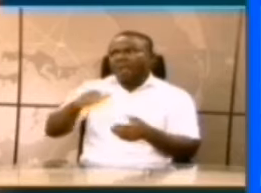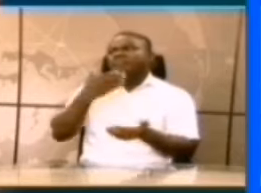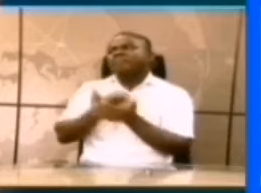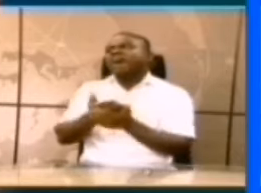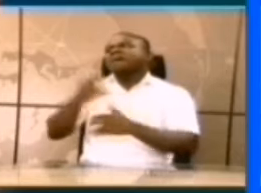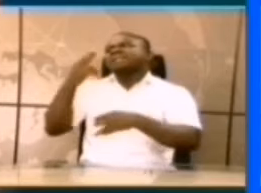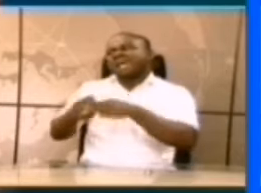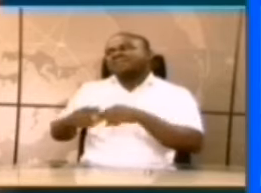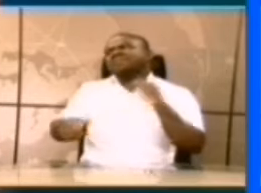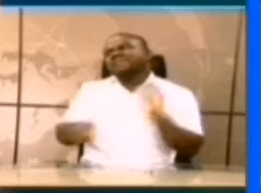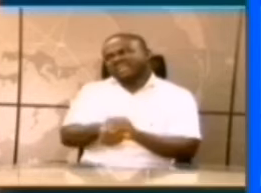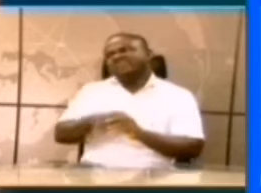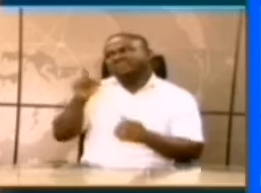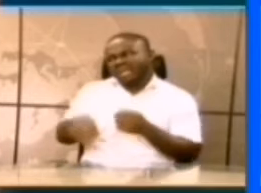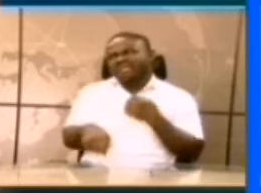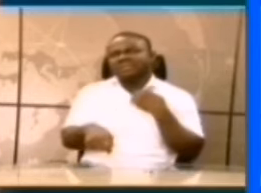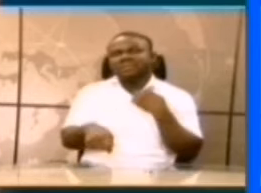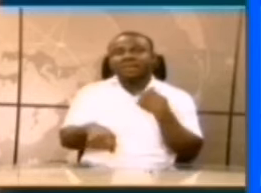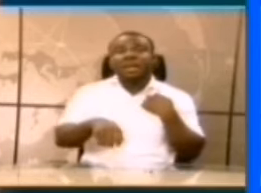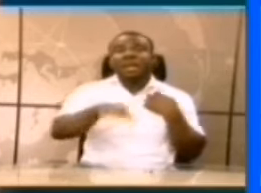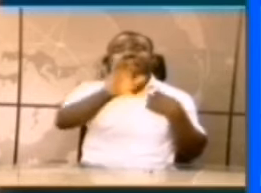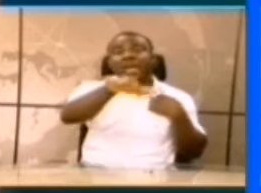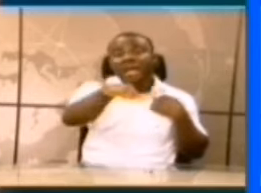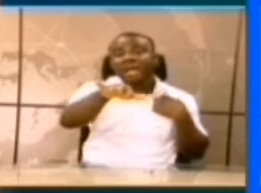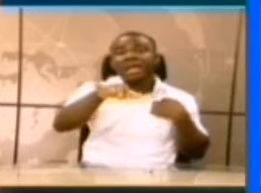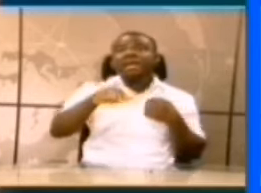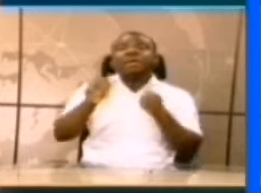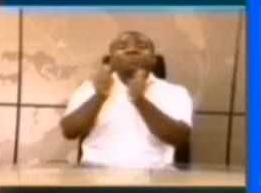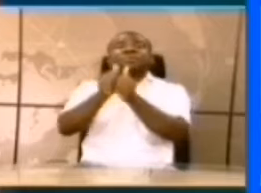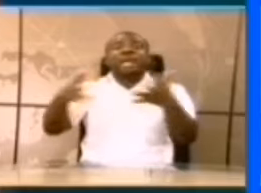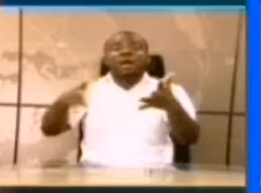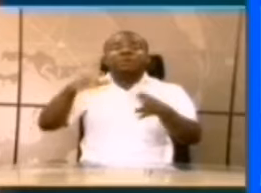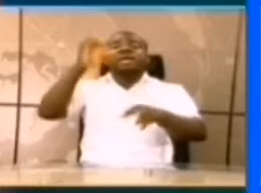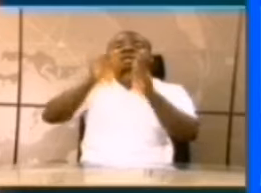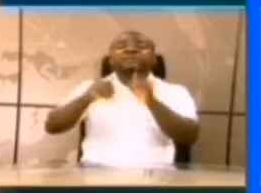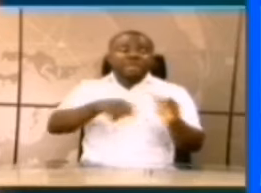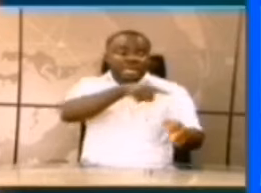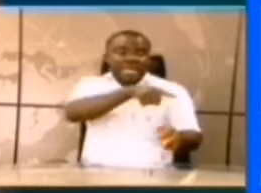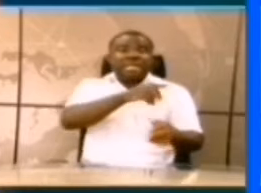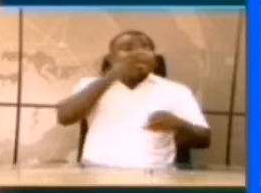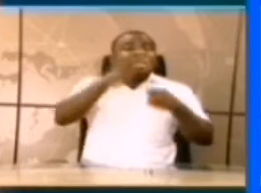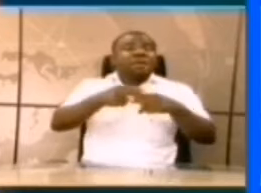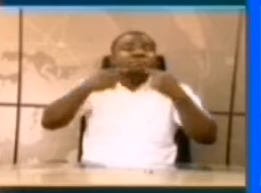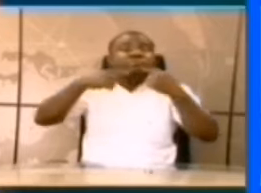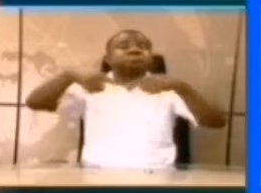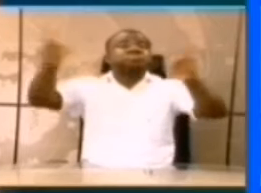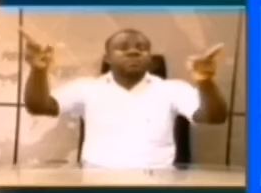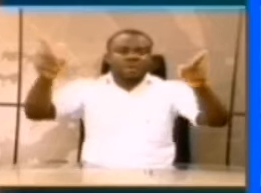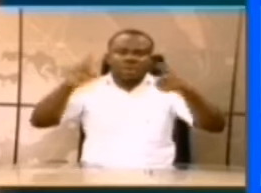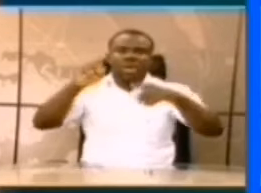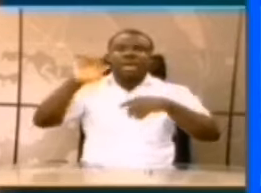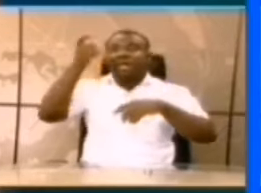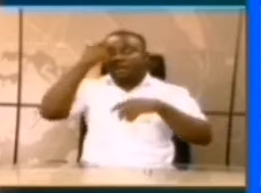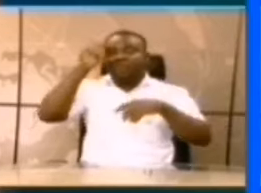So what if somebody and cra? Why but din a young mob? But what if you say the sano? So why yes I have a crack with uni penalty? I'm